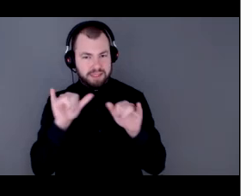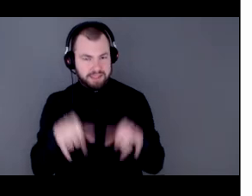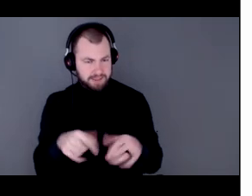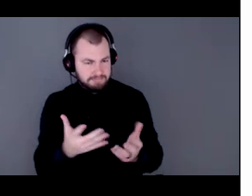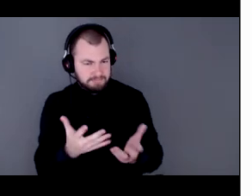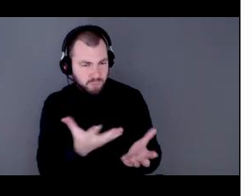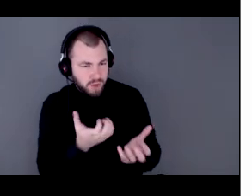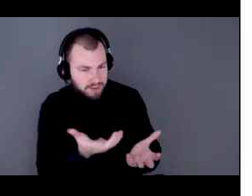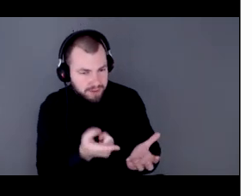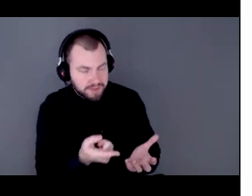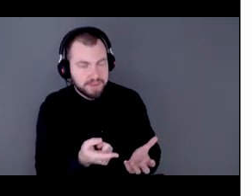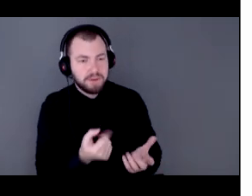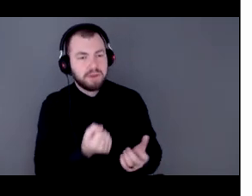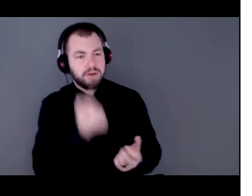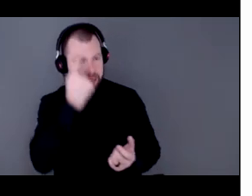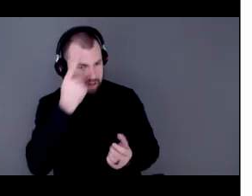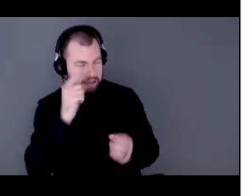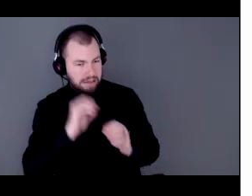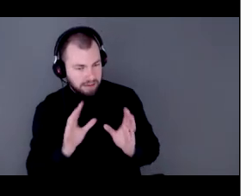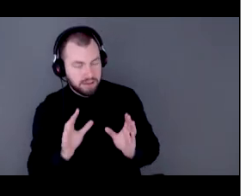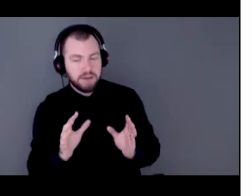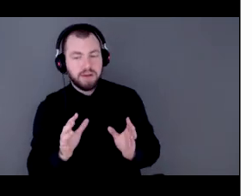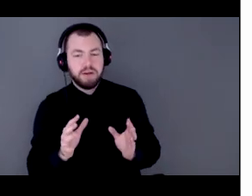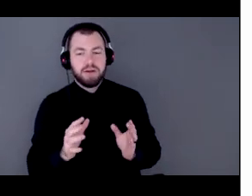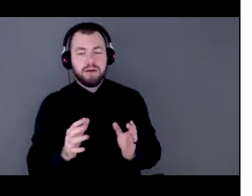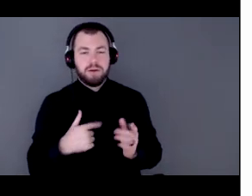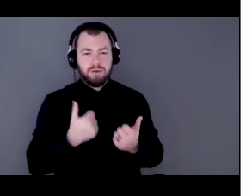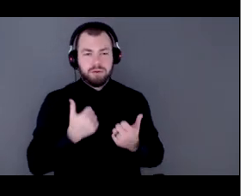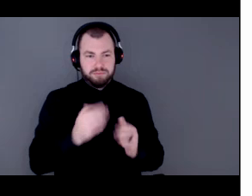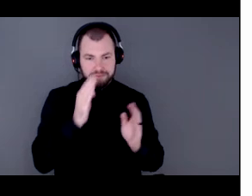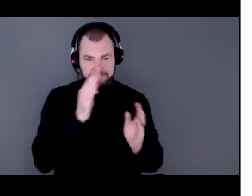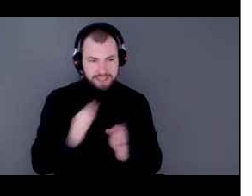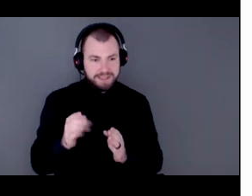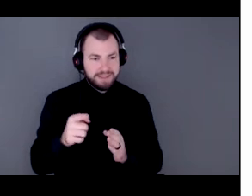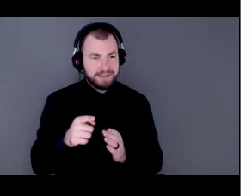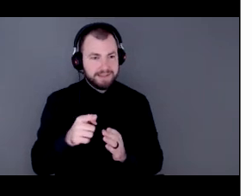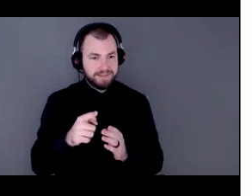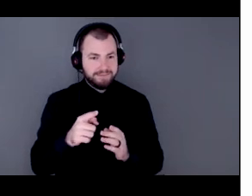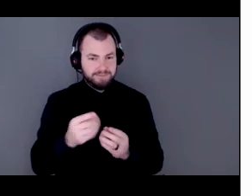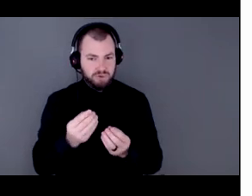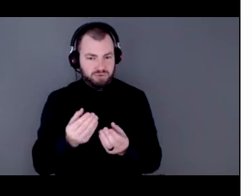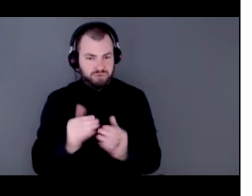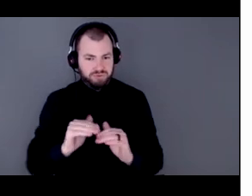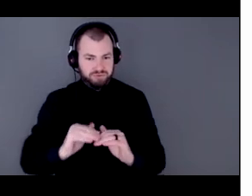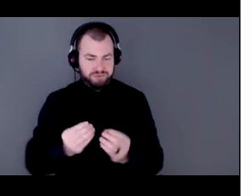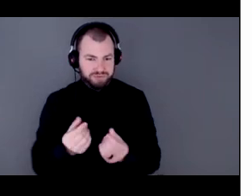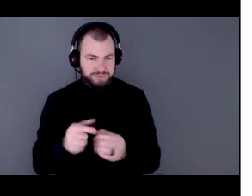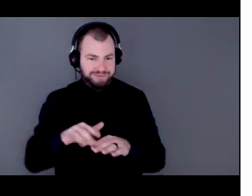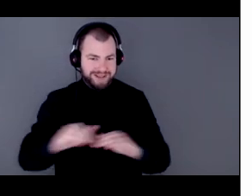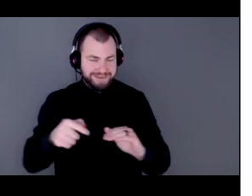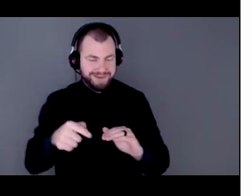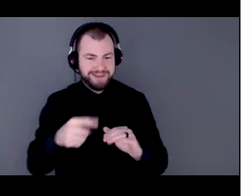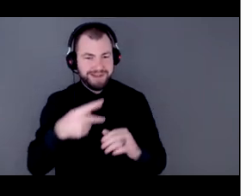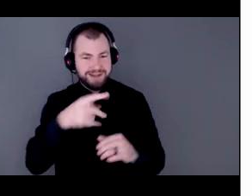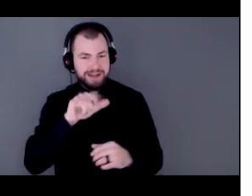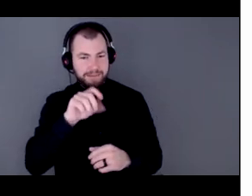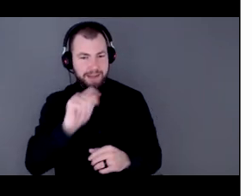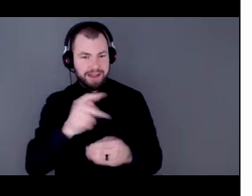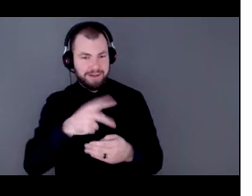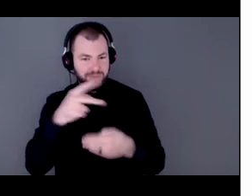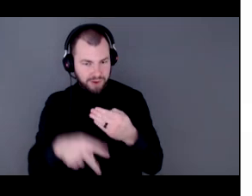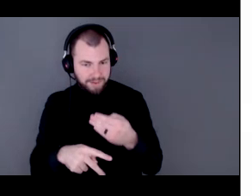we are actually planning many ground level pilot programs with including undergraduate students at community level, so that we